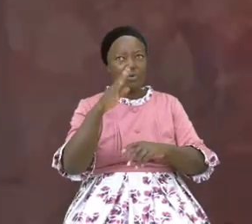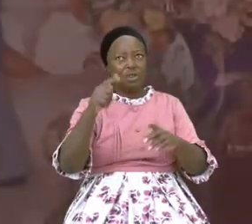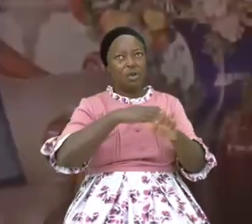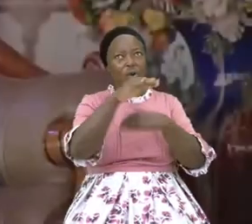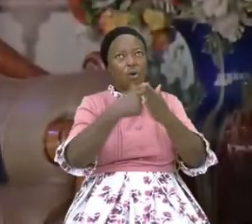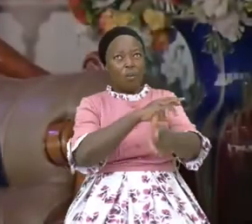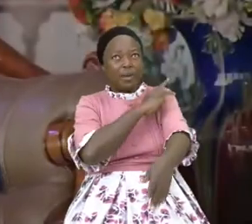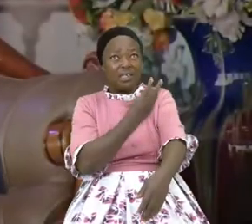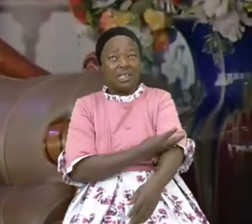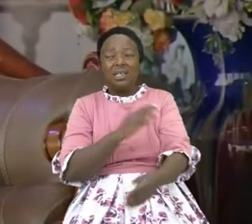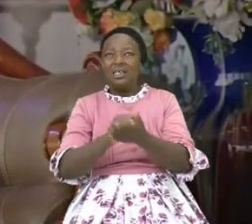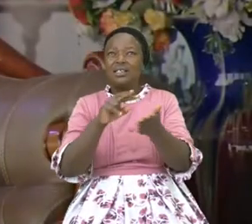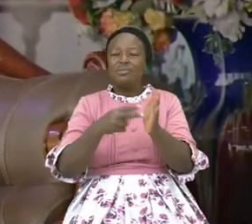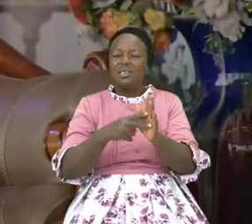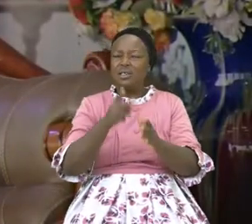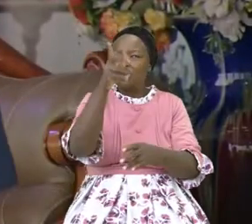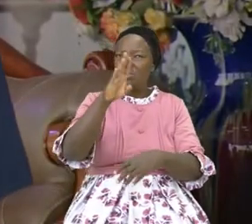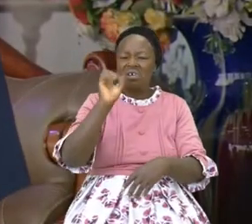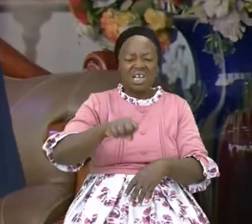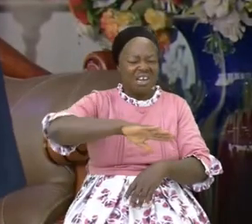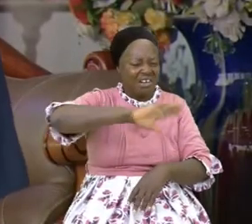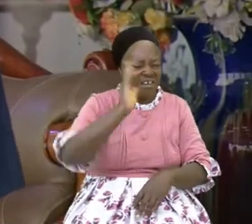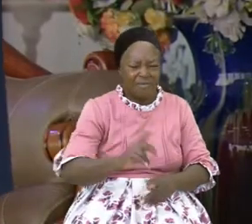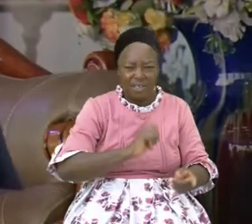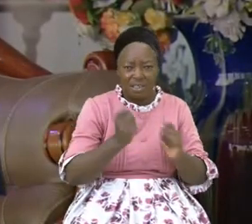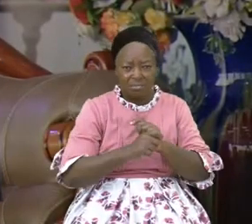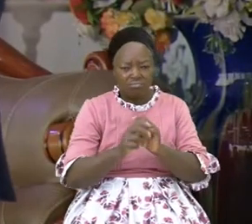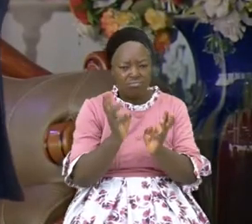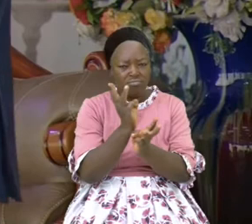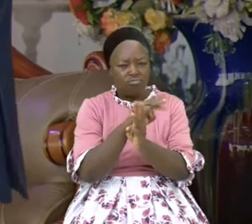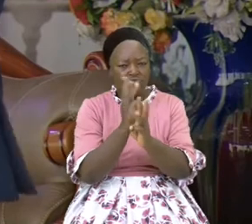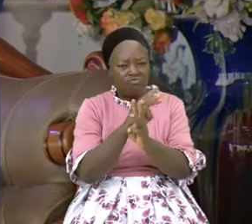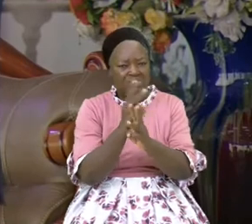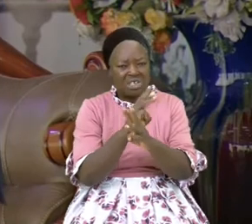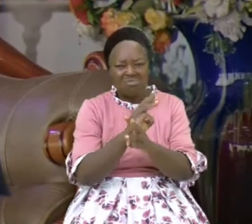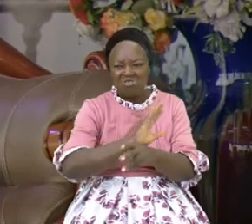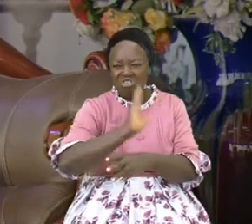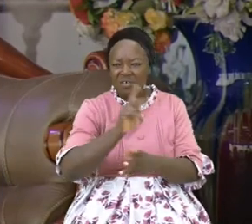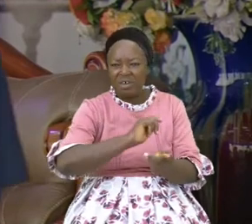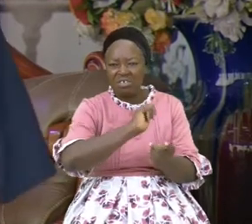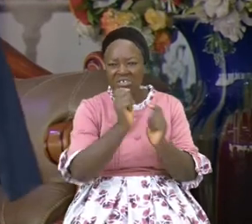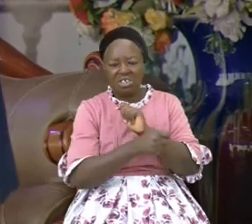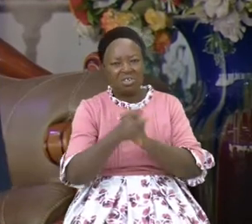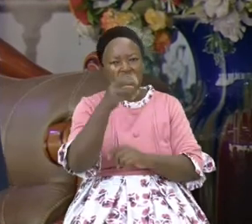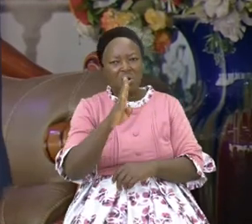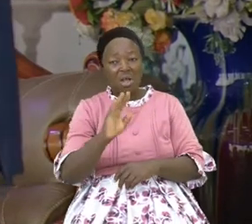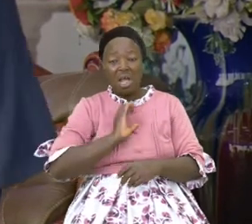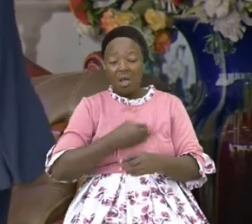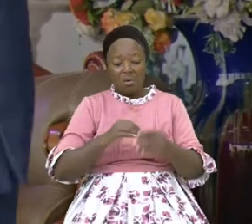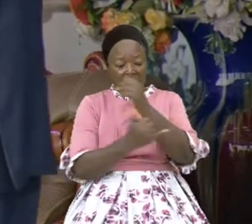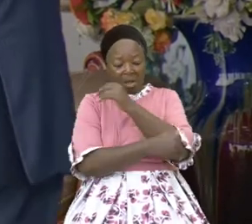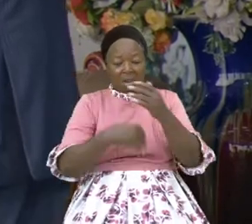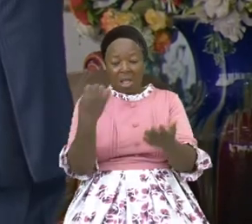know, weathers do not change God. Our country's economy does not change God.